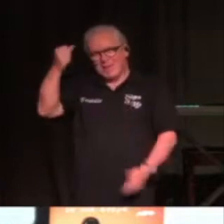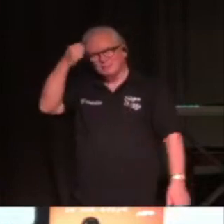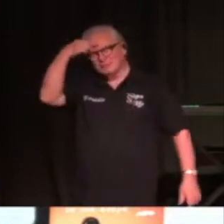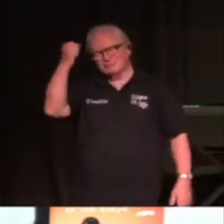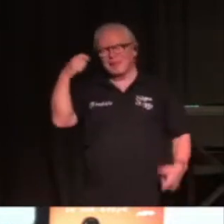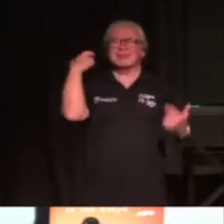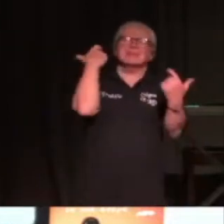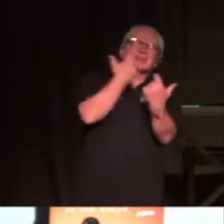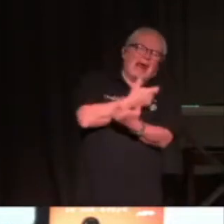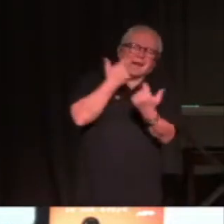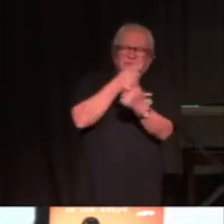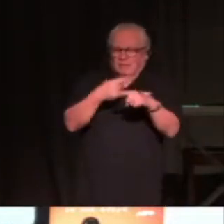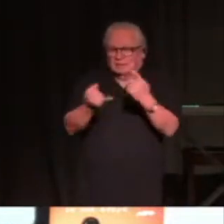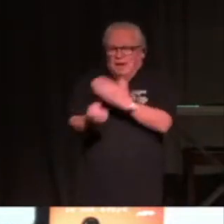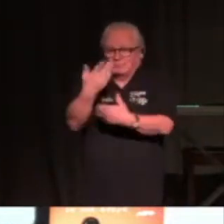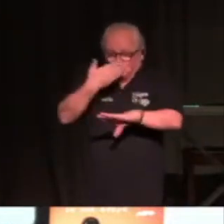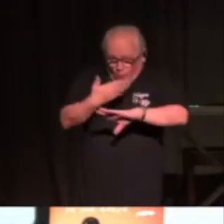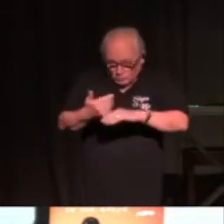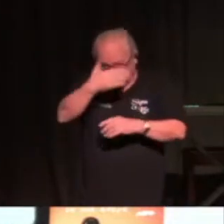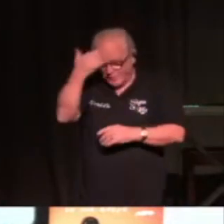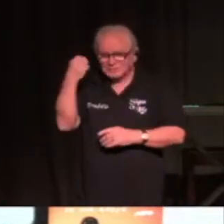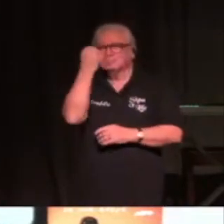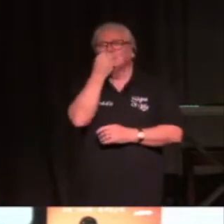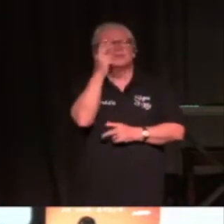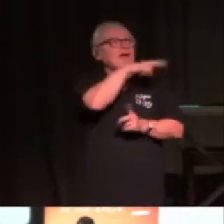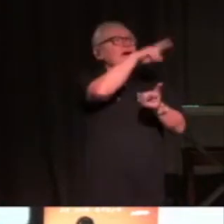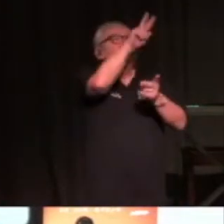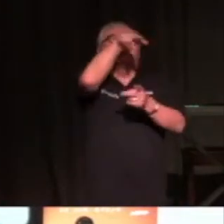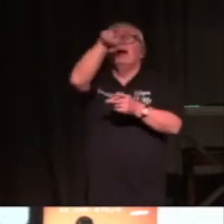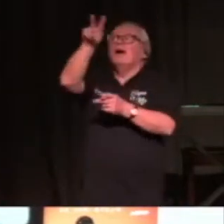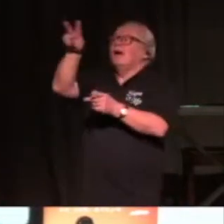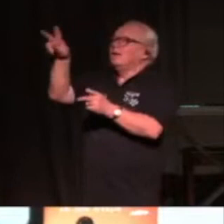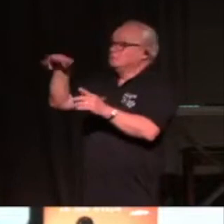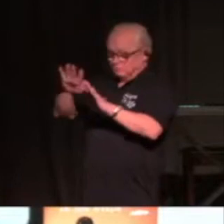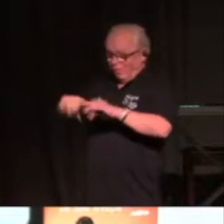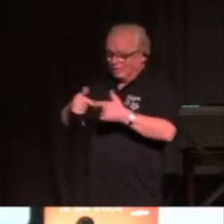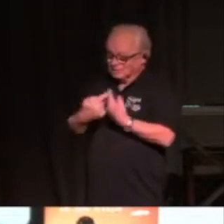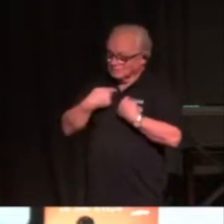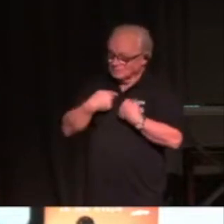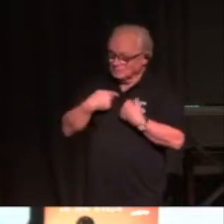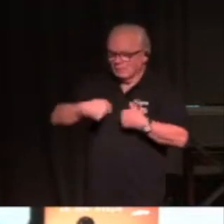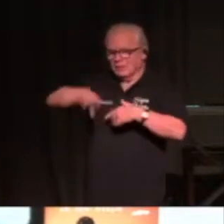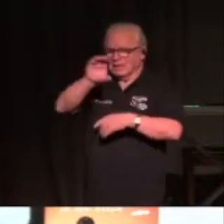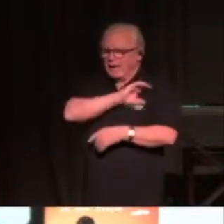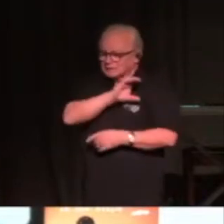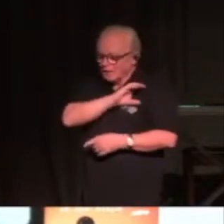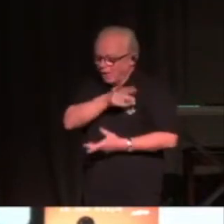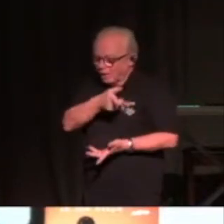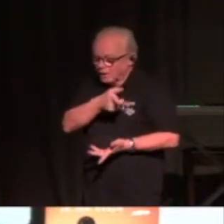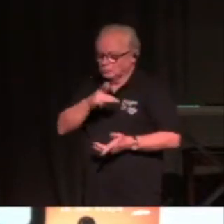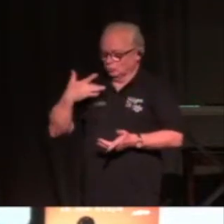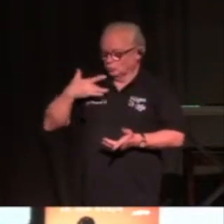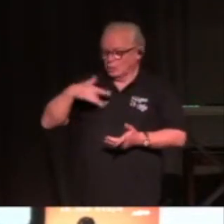still of some of the stuff that went on in holidays. Beautiful scenery. We've been blessed. We were in the Rockies one time with white